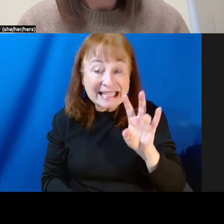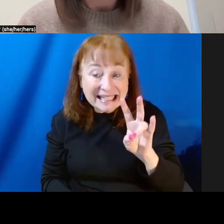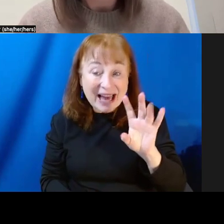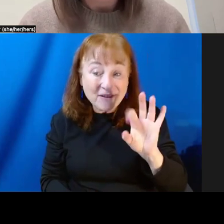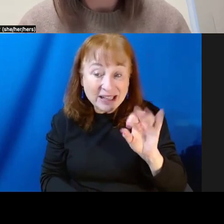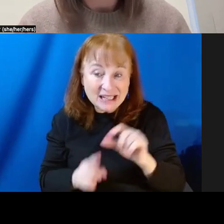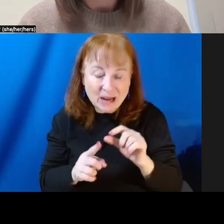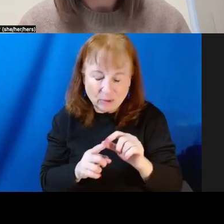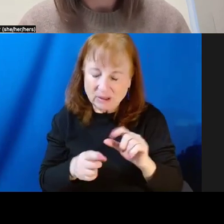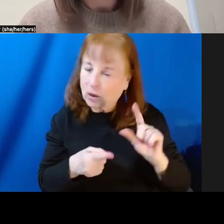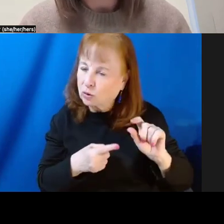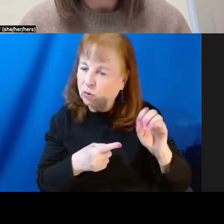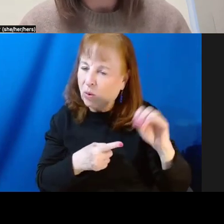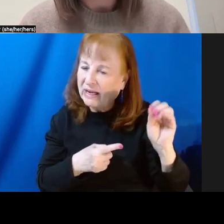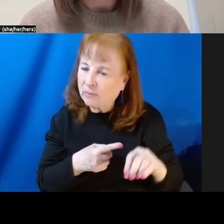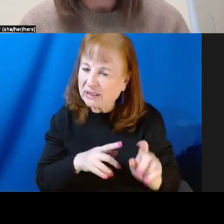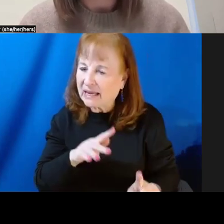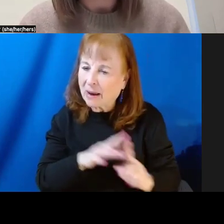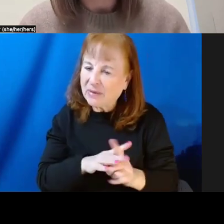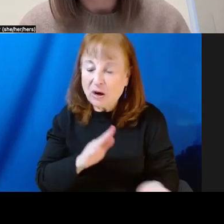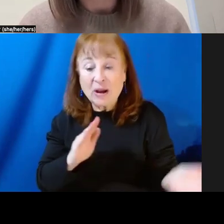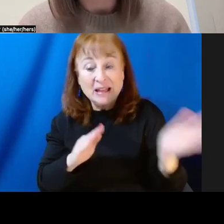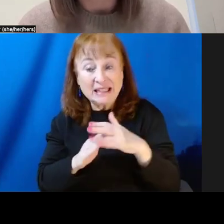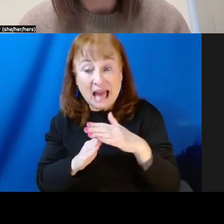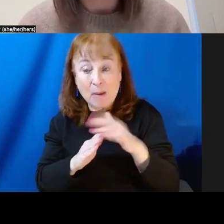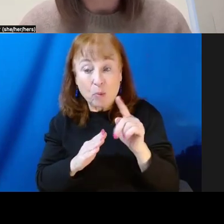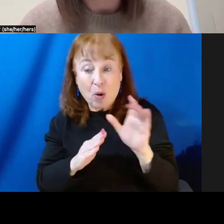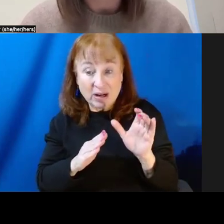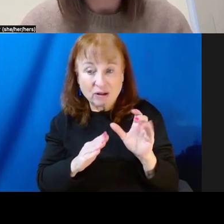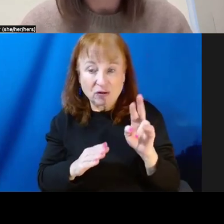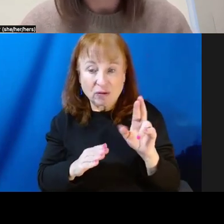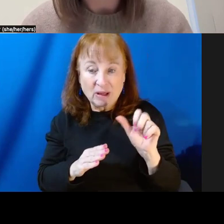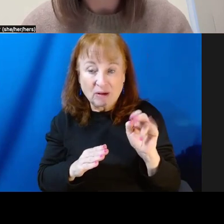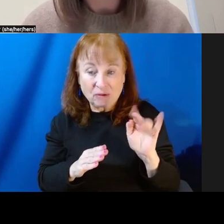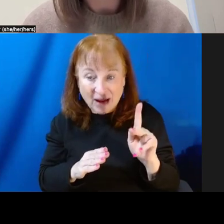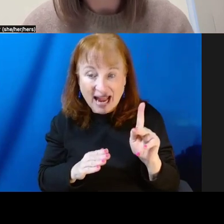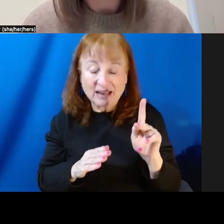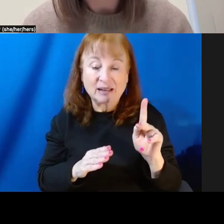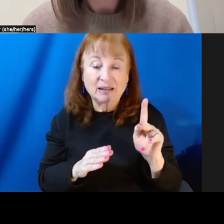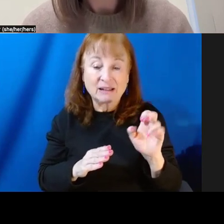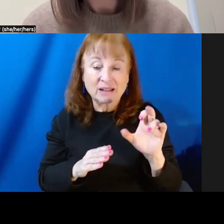or 20% of them, appear in the top 100 of ranked core word lists.